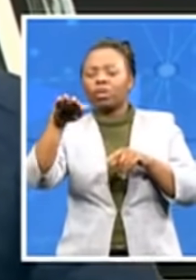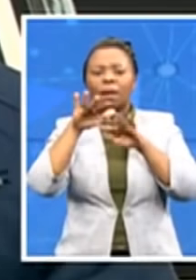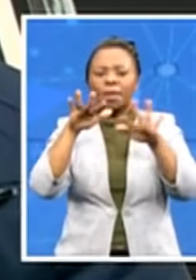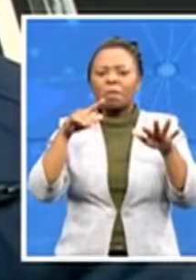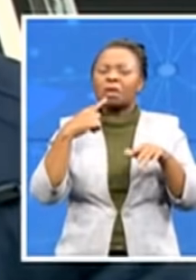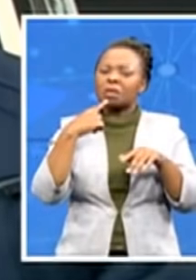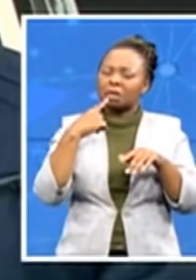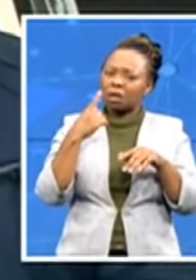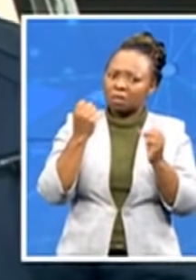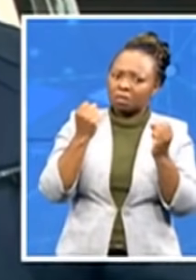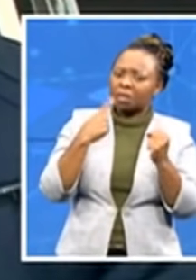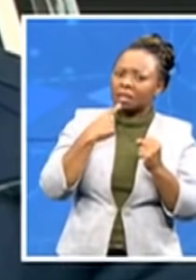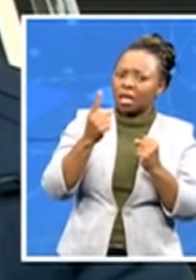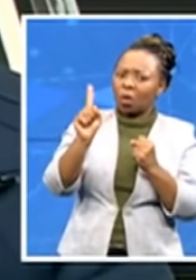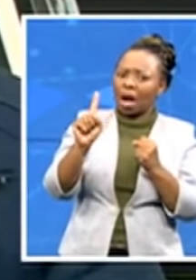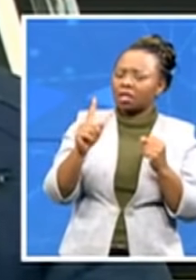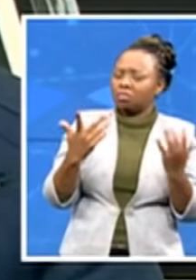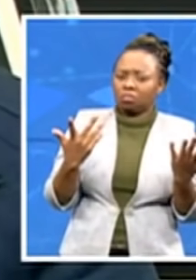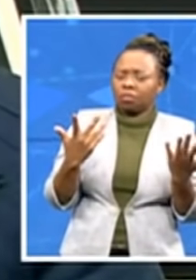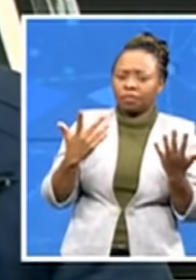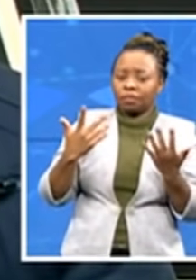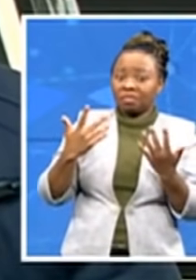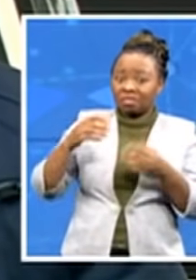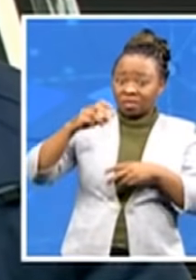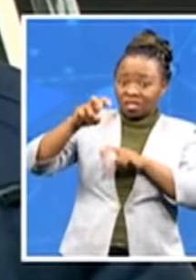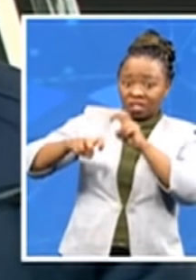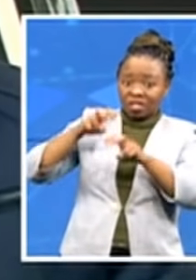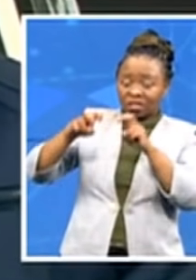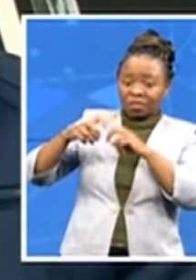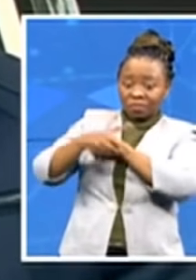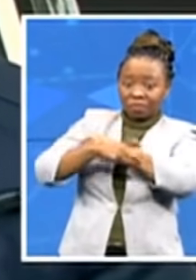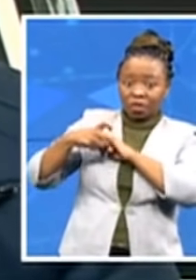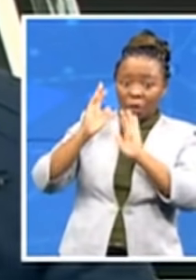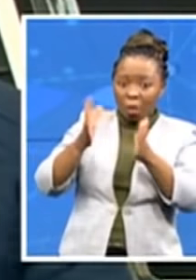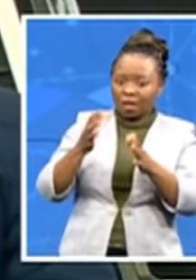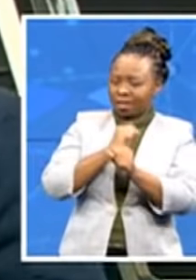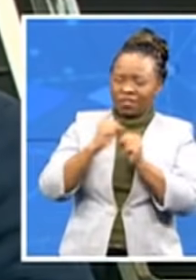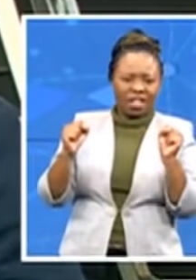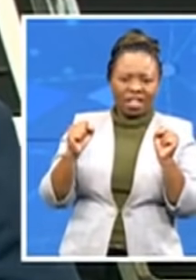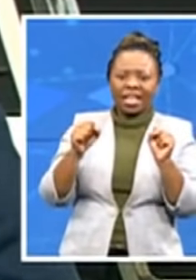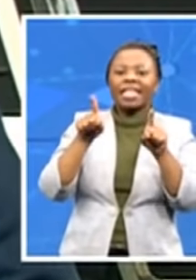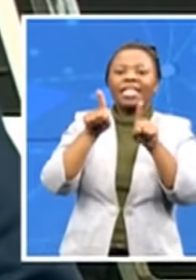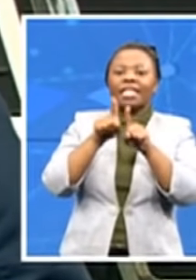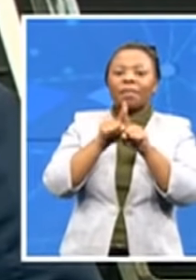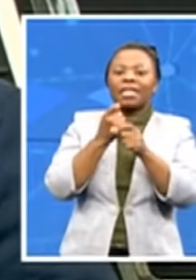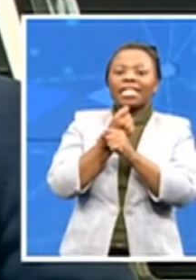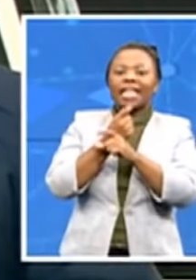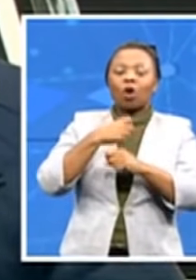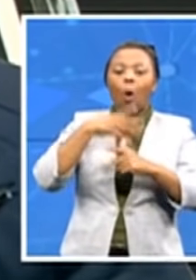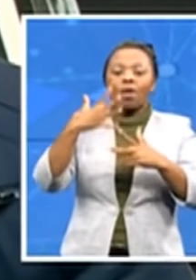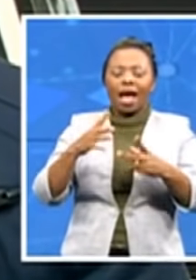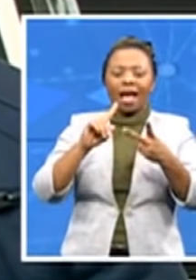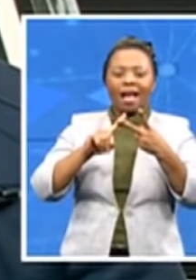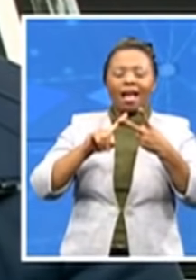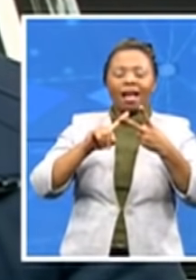no looting will happen. People are closing ranks. You have taxi owners, business people. You have your